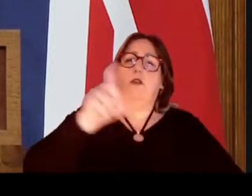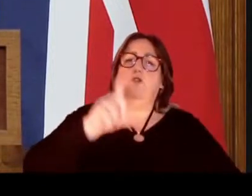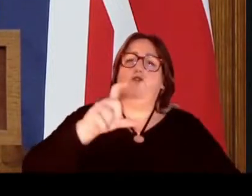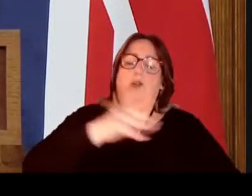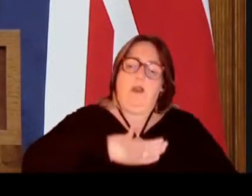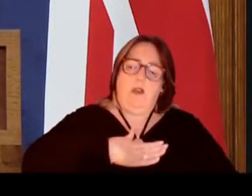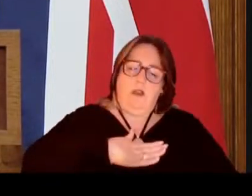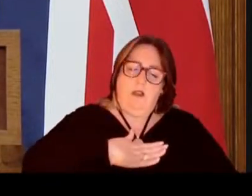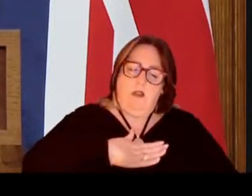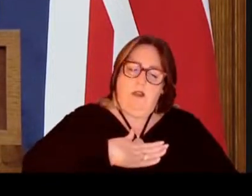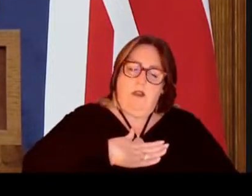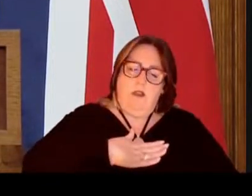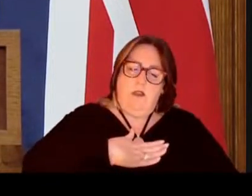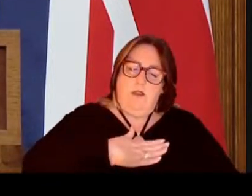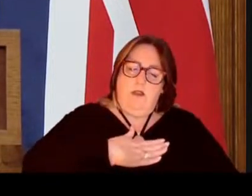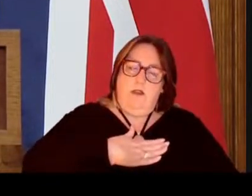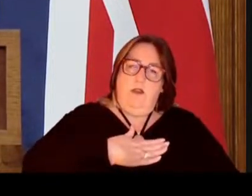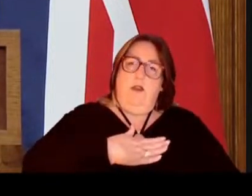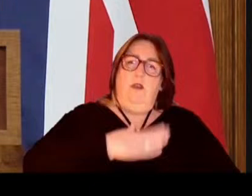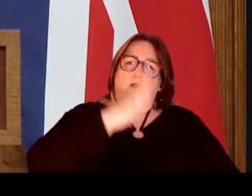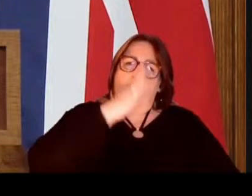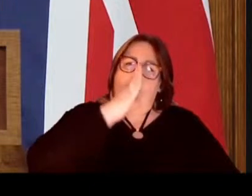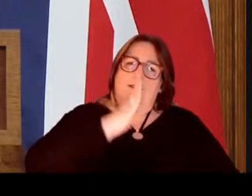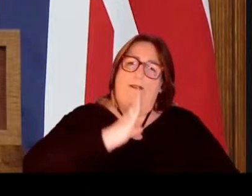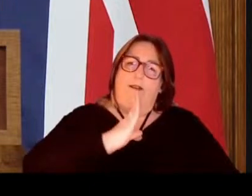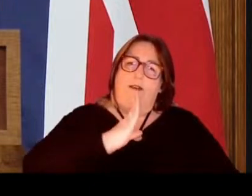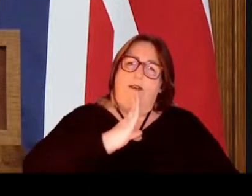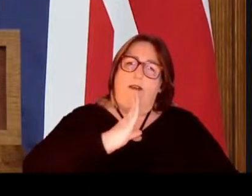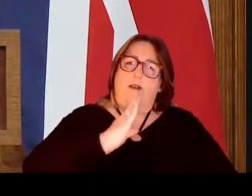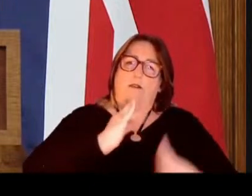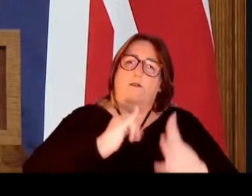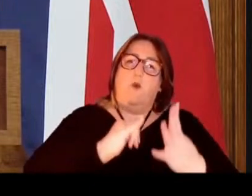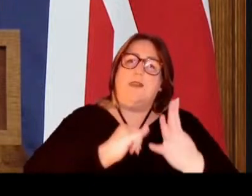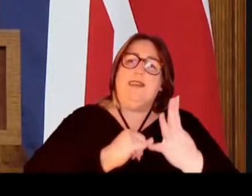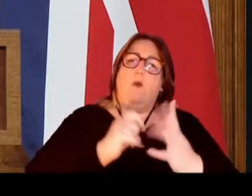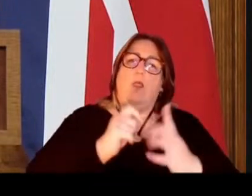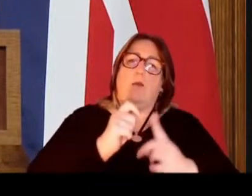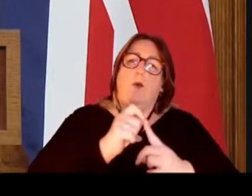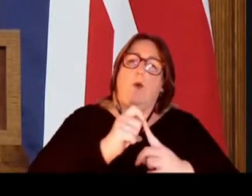But I also remember how it was profoundly moved by their example.